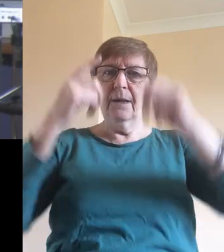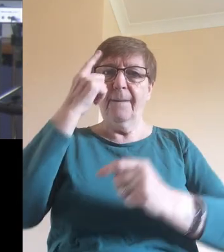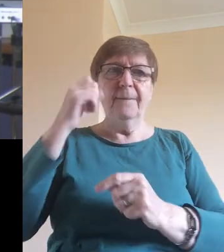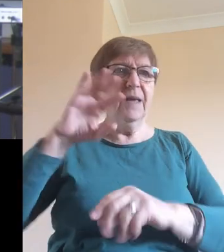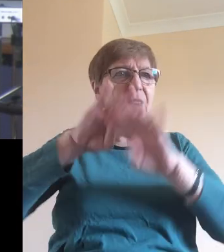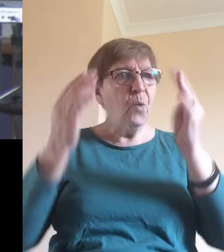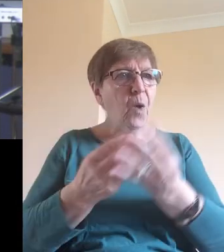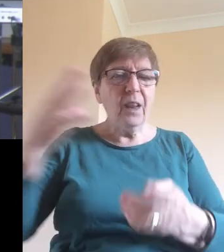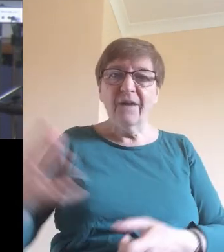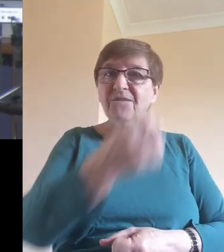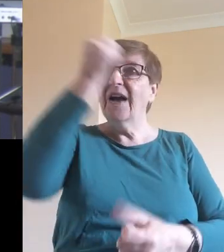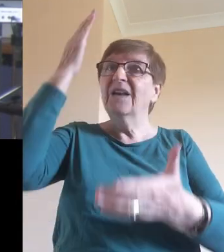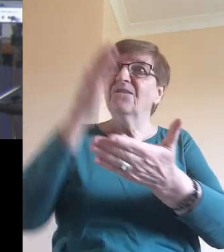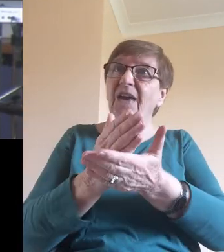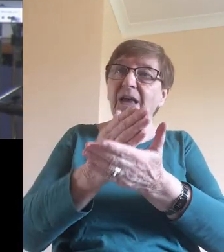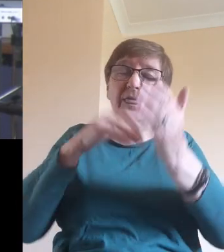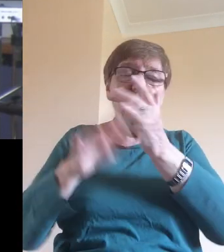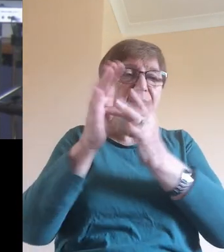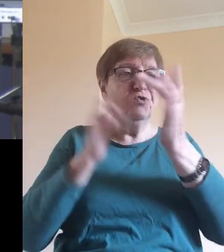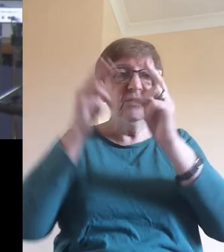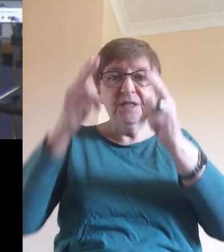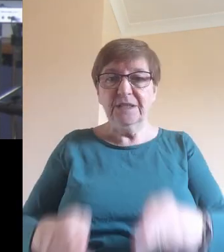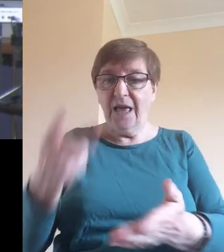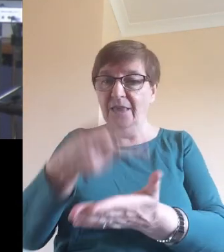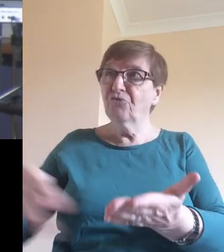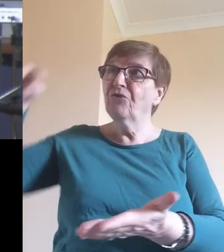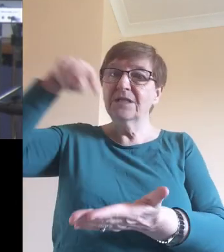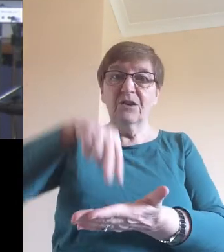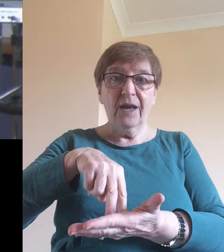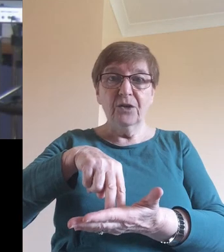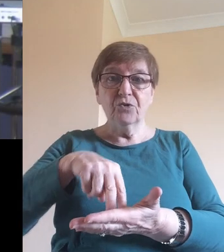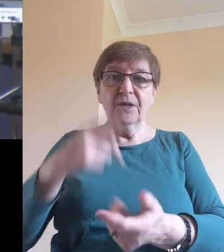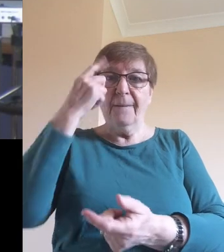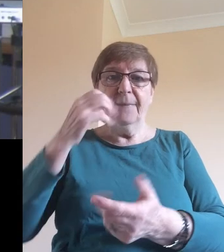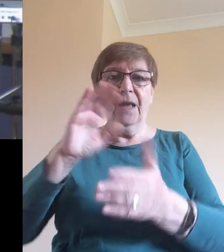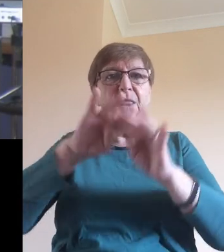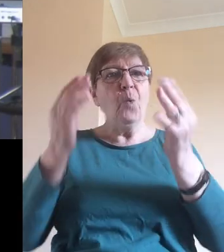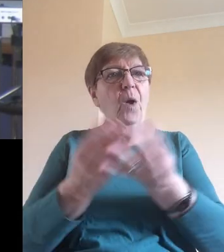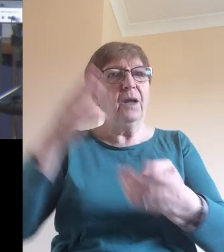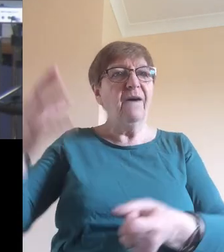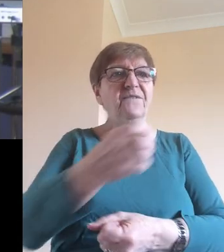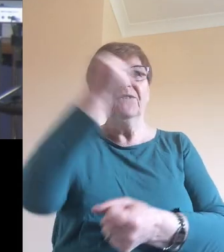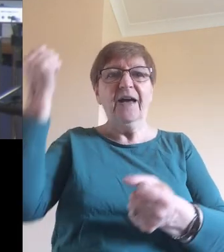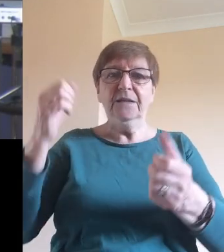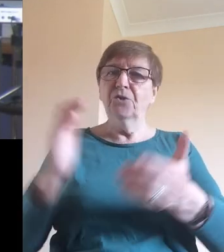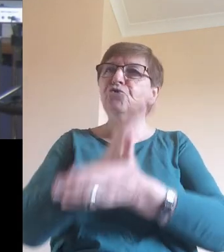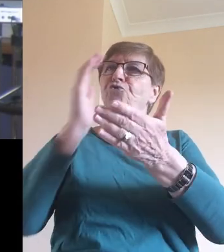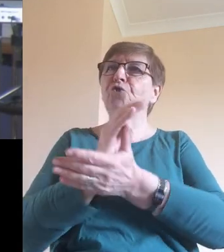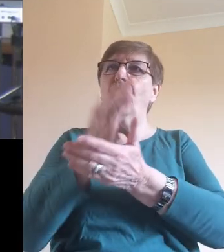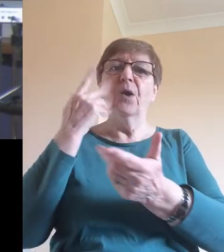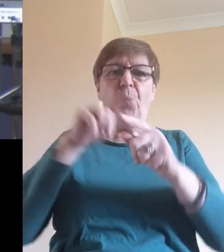find faith in Jesus' death and resurrection. May the world find joy in a time of